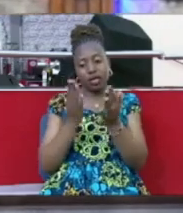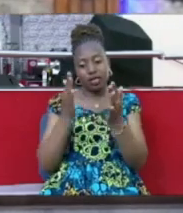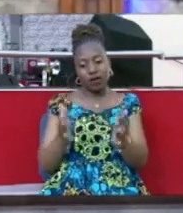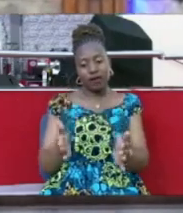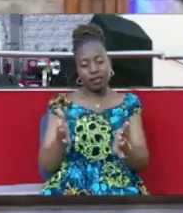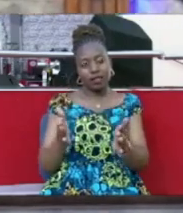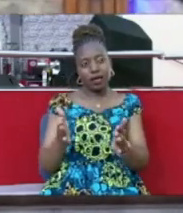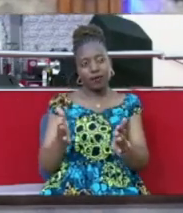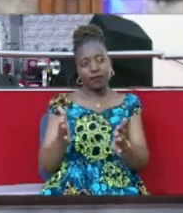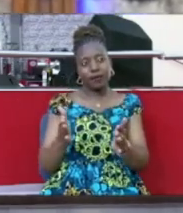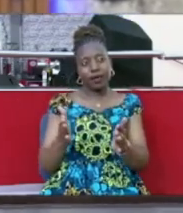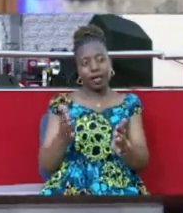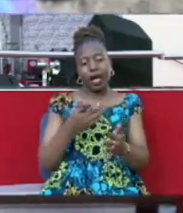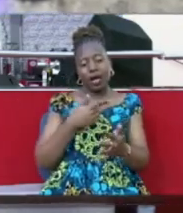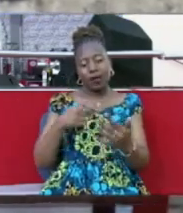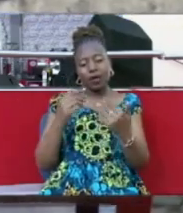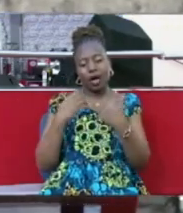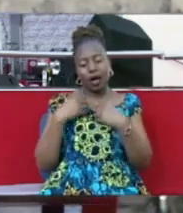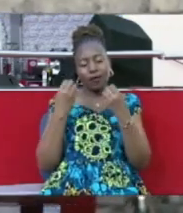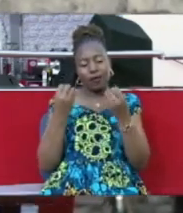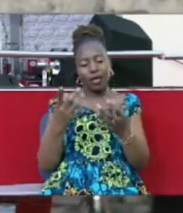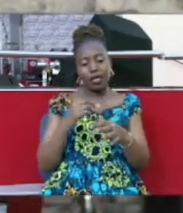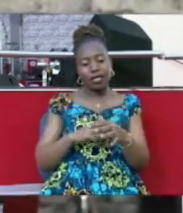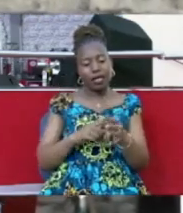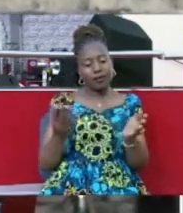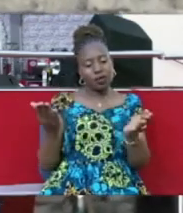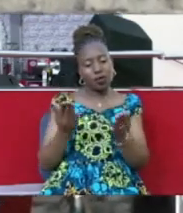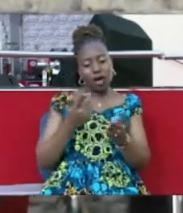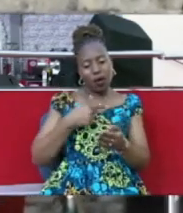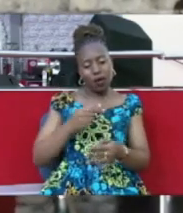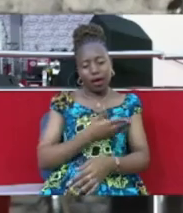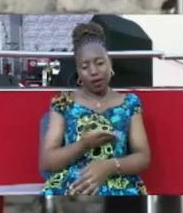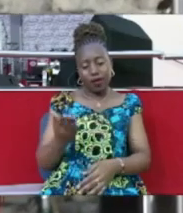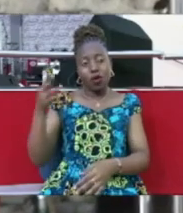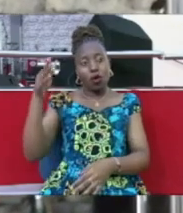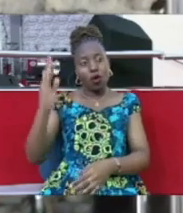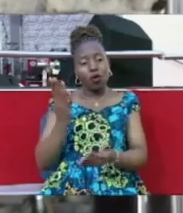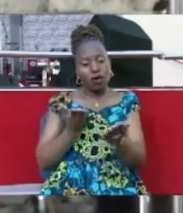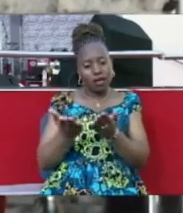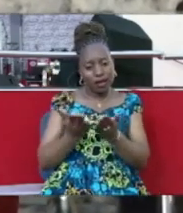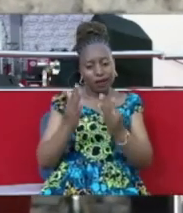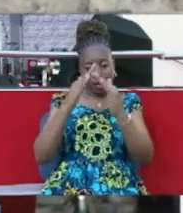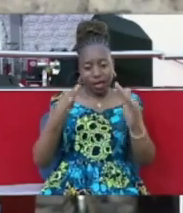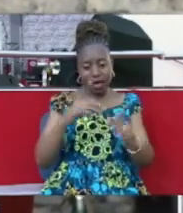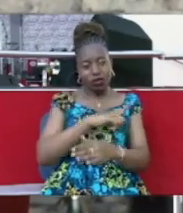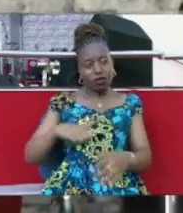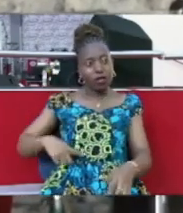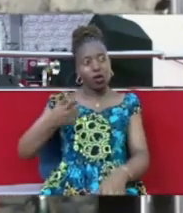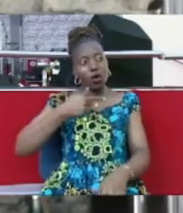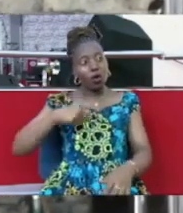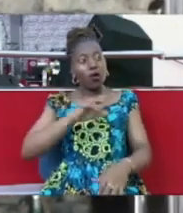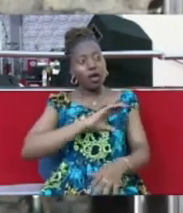mtumishi. And there are many times we could be in the presence of the Lord. We are serving in the house of the Lord. We are Christians. We come